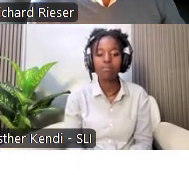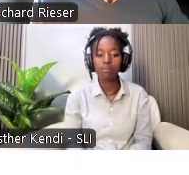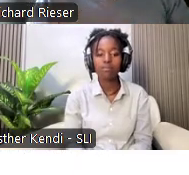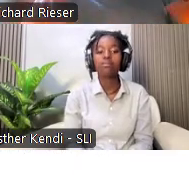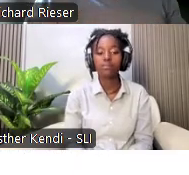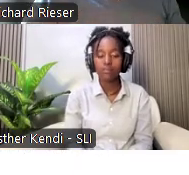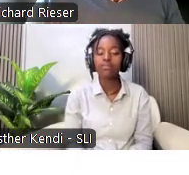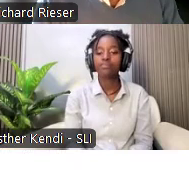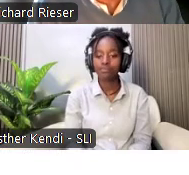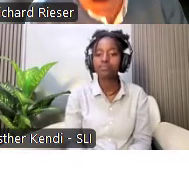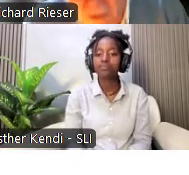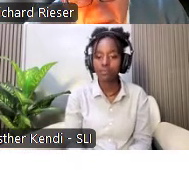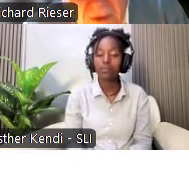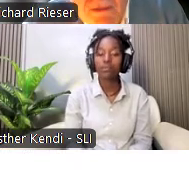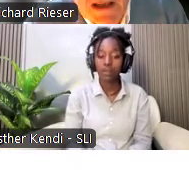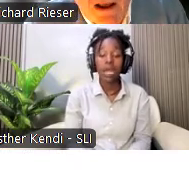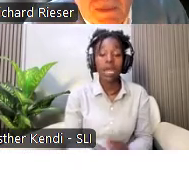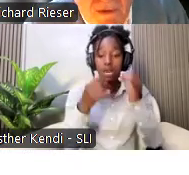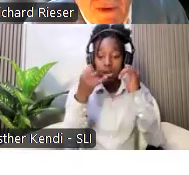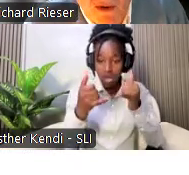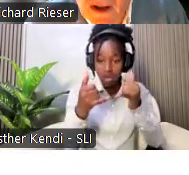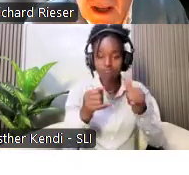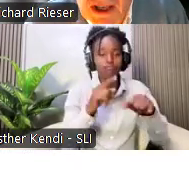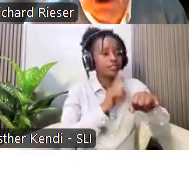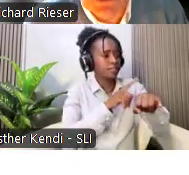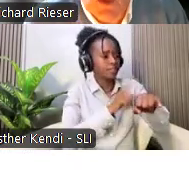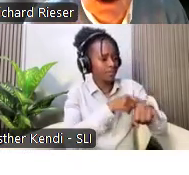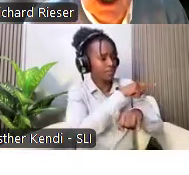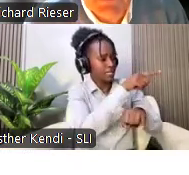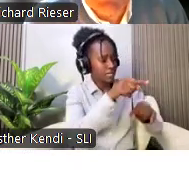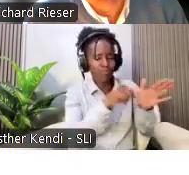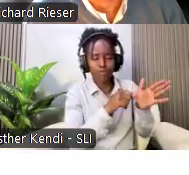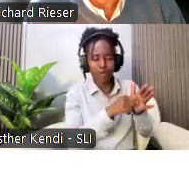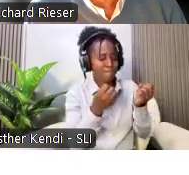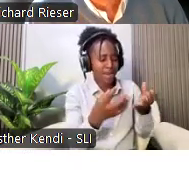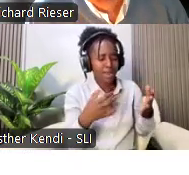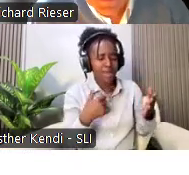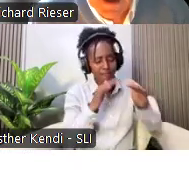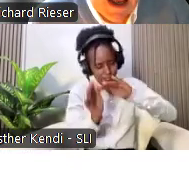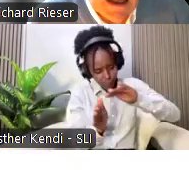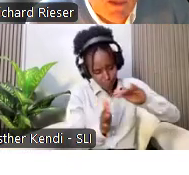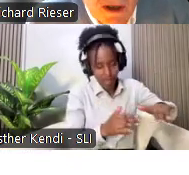Yeah, so the alternative which disabled people themselves put forward, and this wasn't just people,